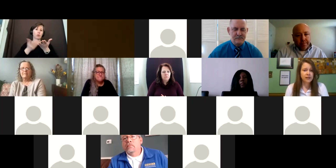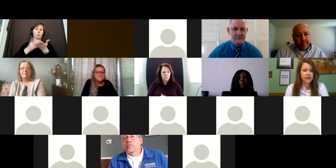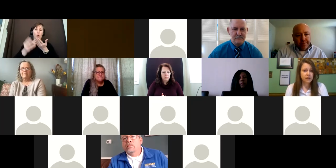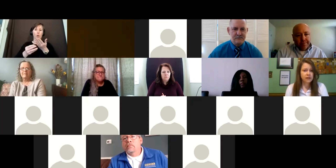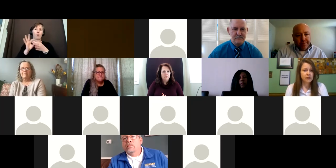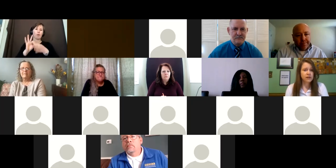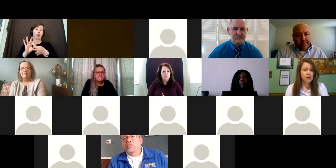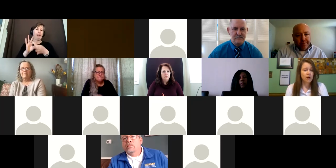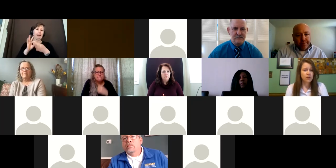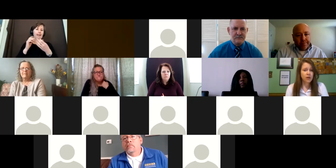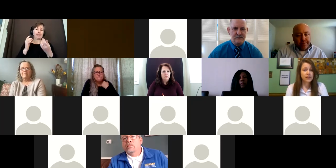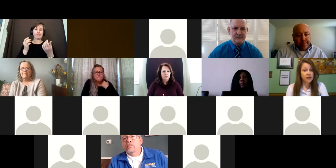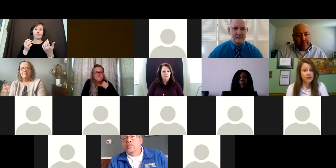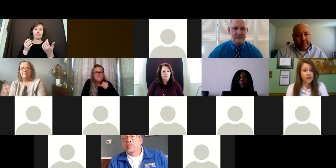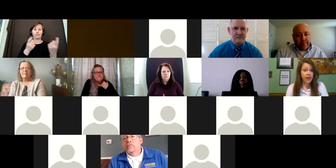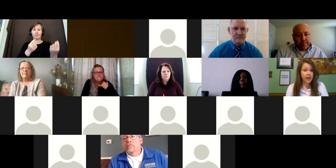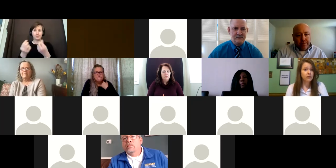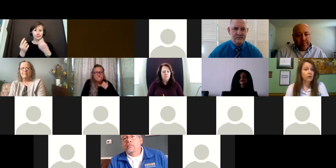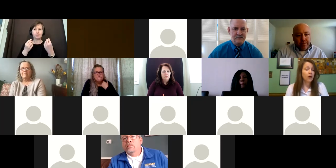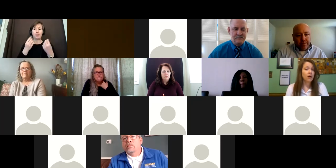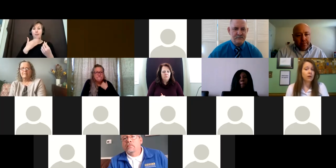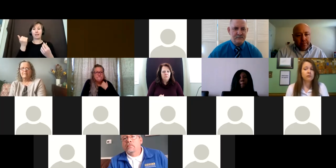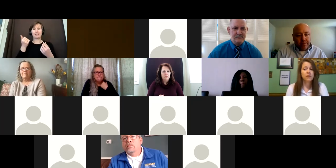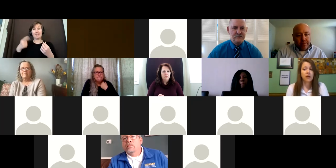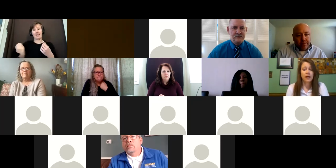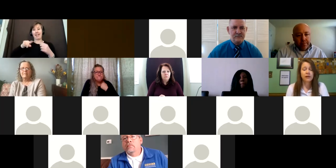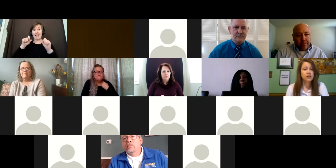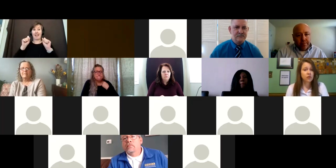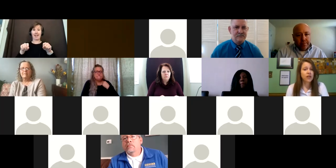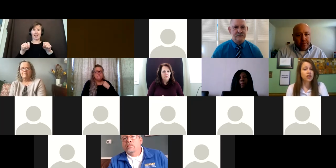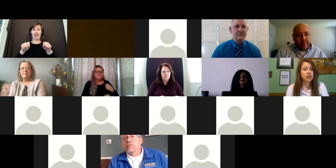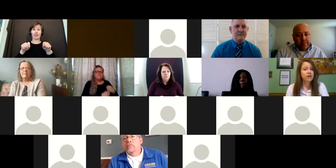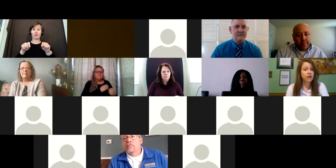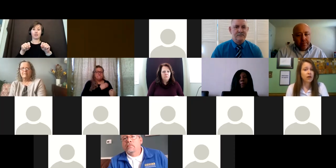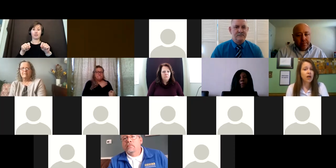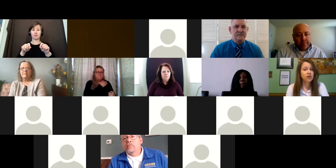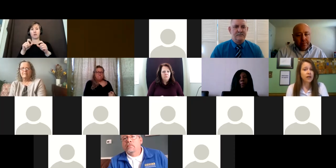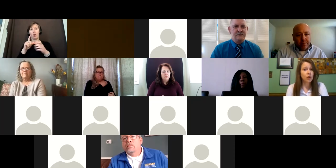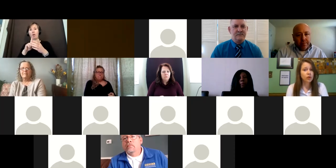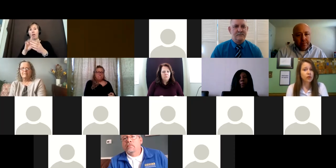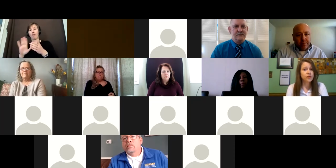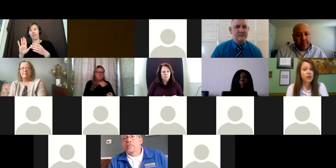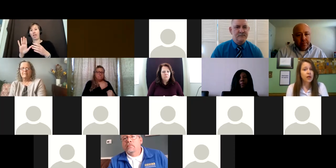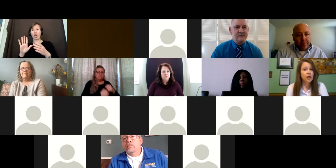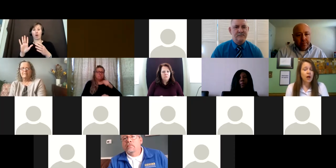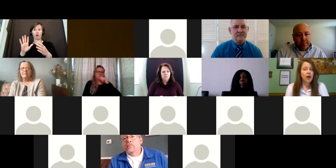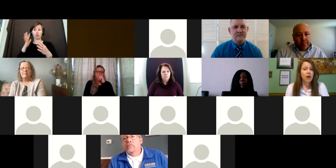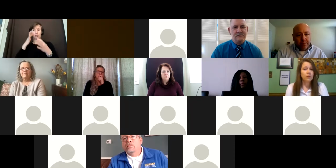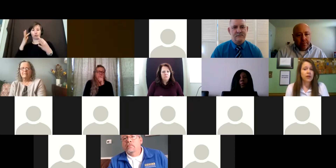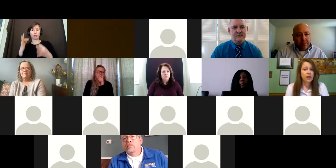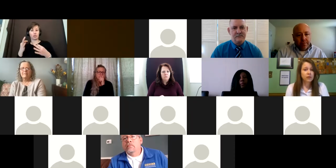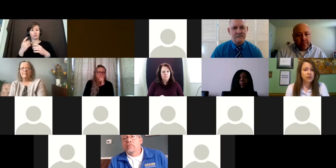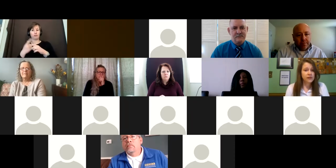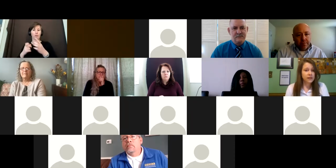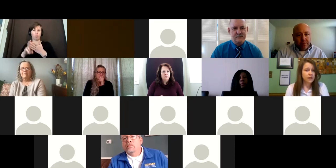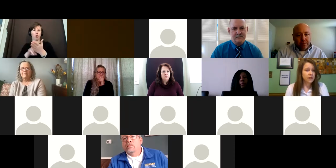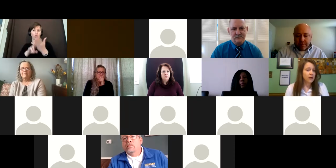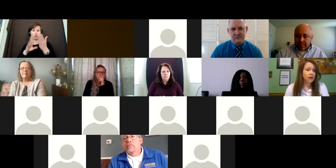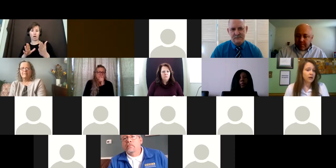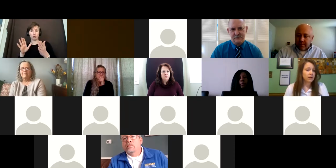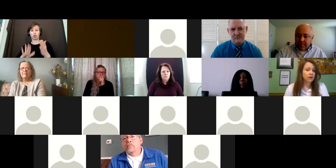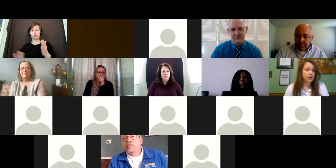related activities, as best they can, at the discretion of their contract holders, being able to